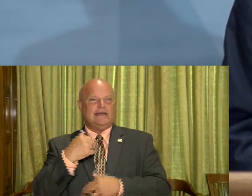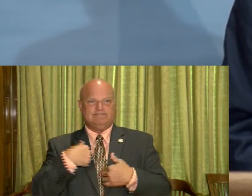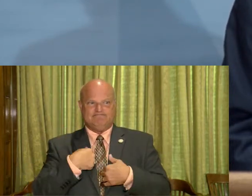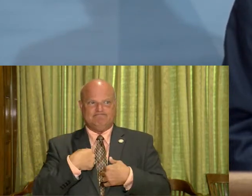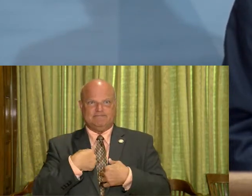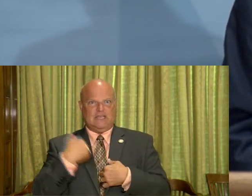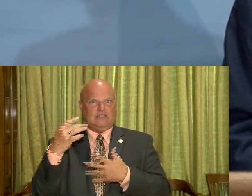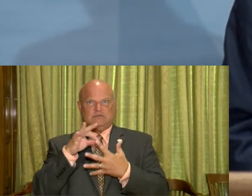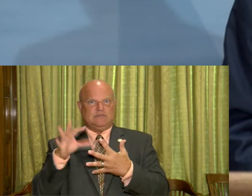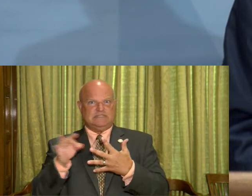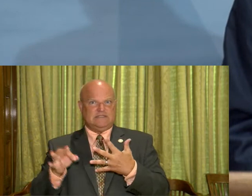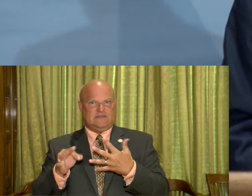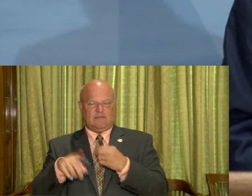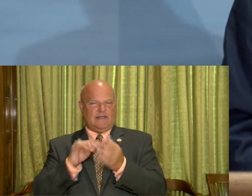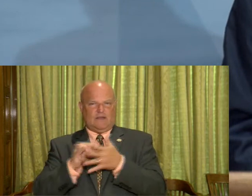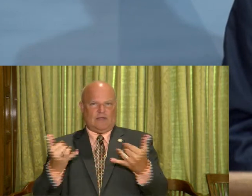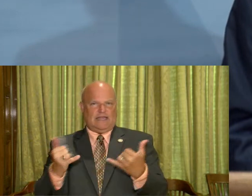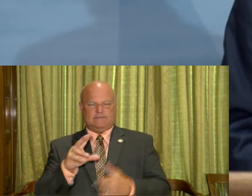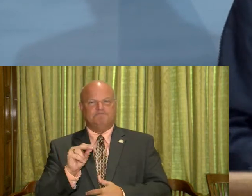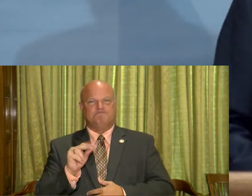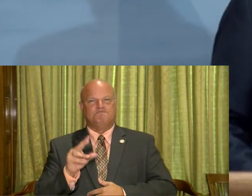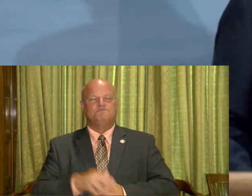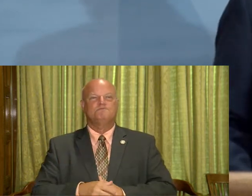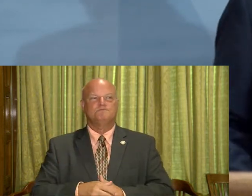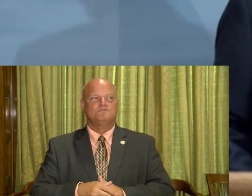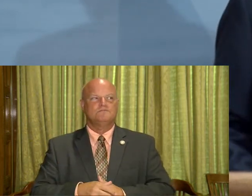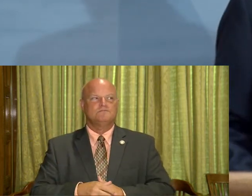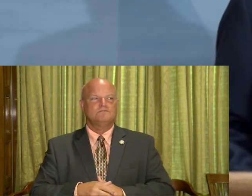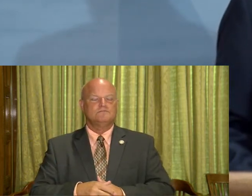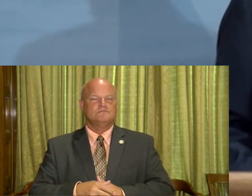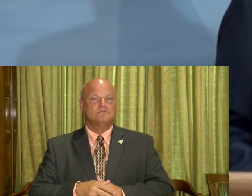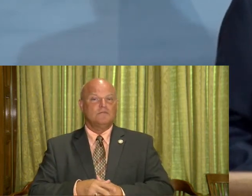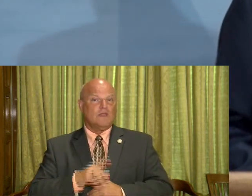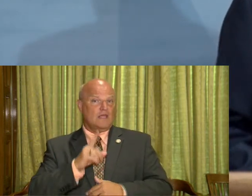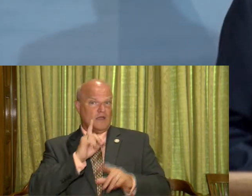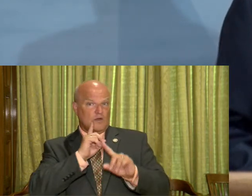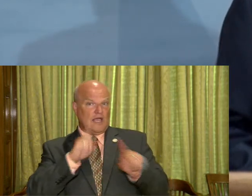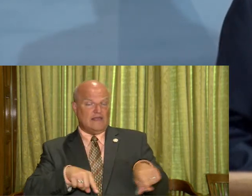other specific guidance on that at this time. Any